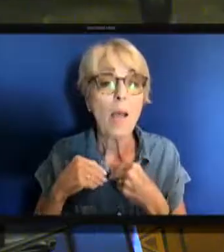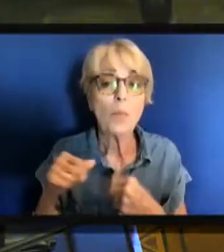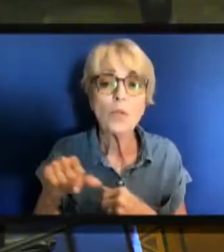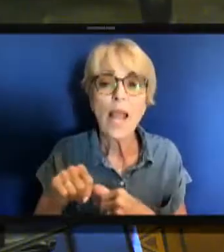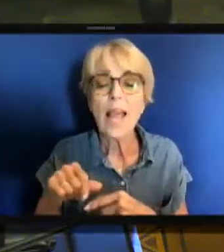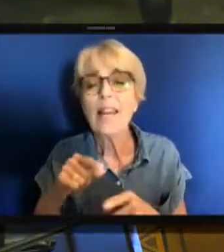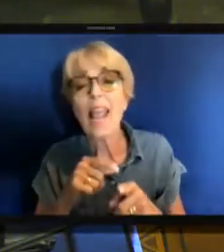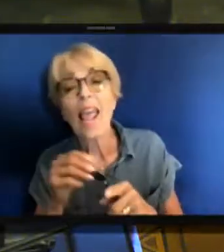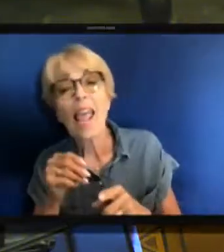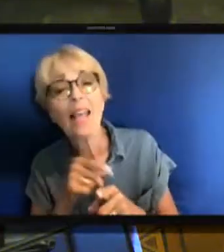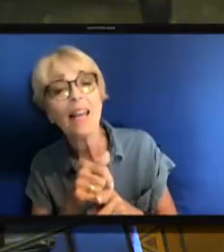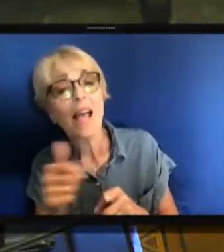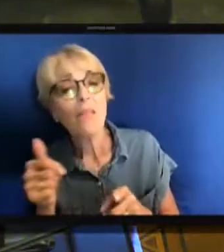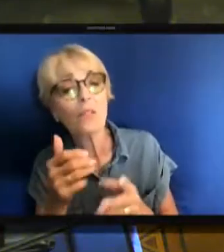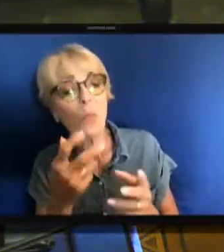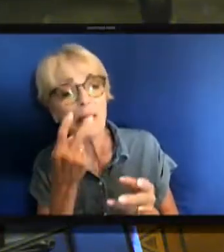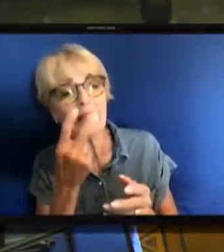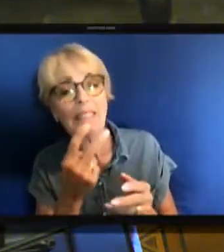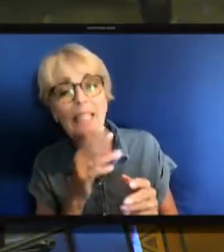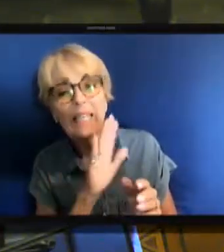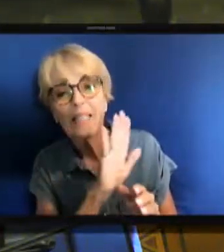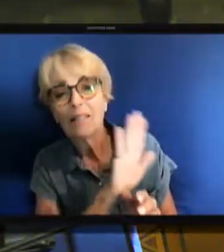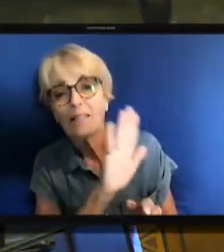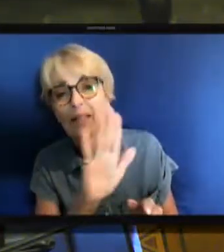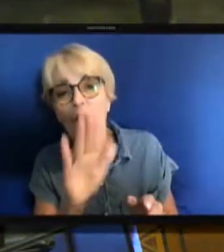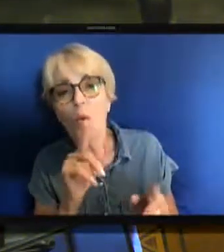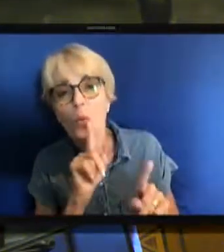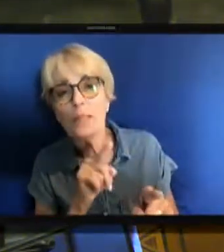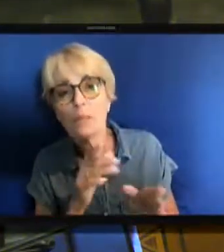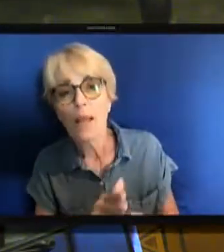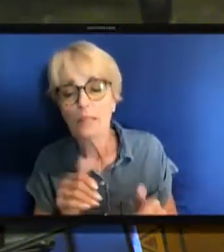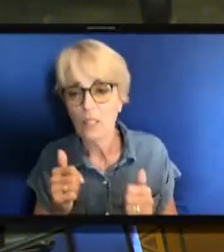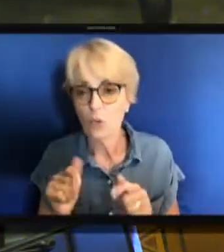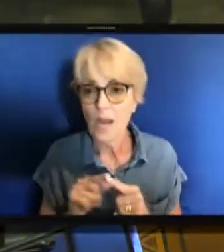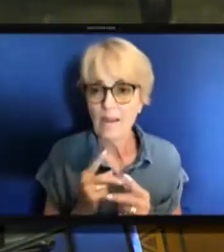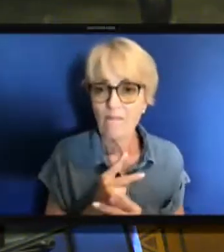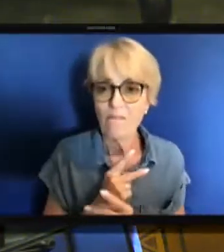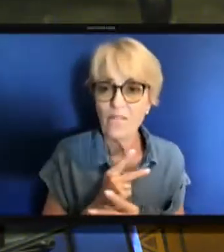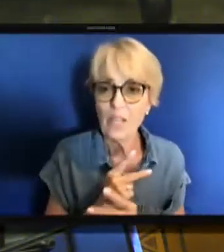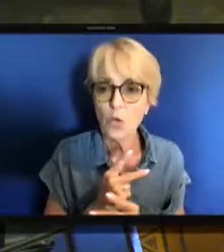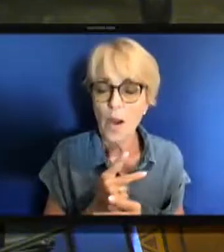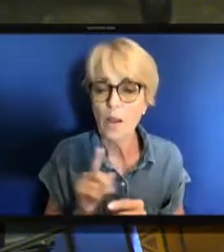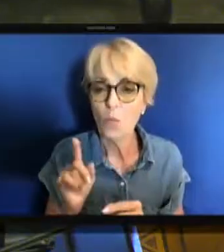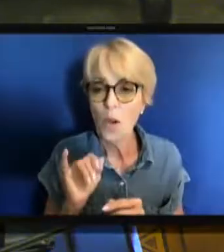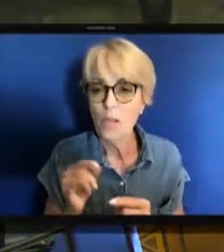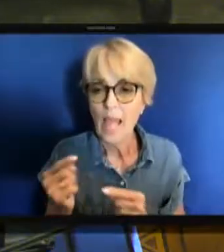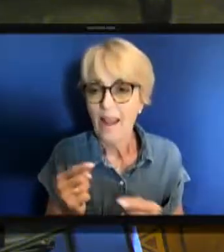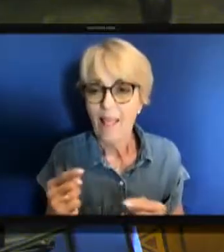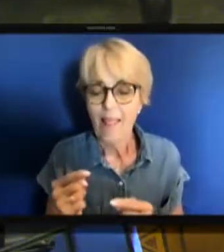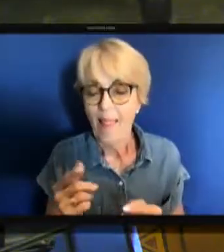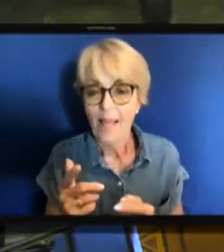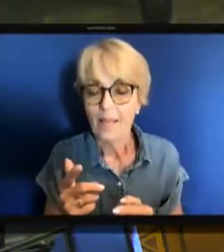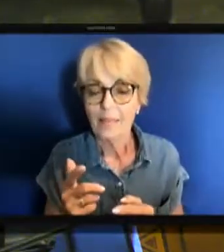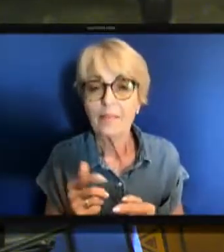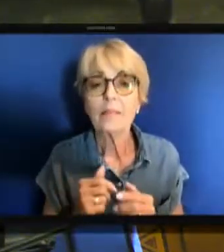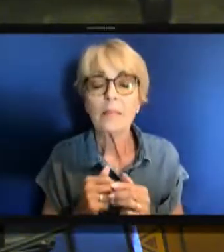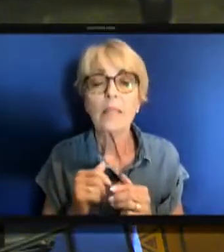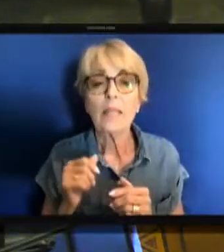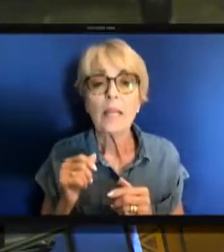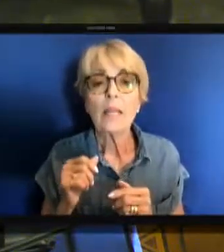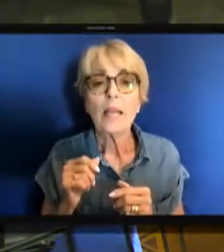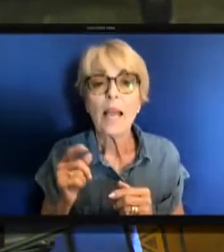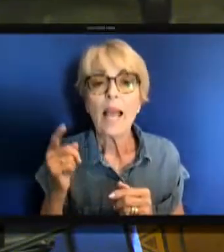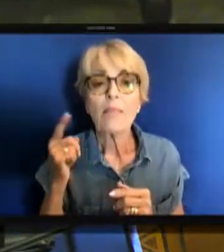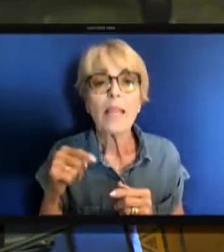respondents have, and trying to figure out where those two tension points meet, I think is of interest to the majority